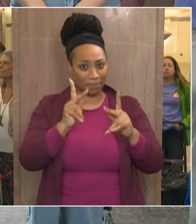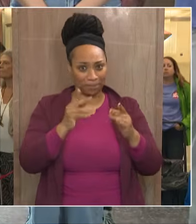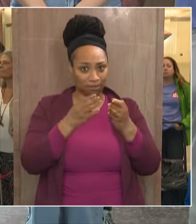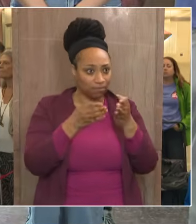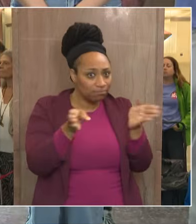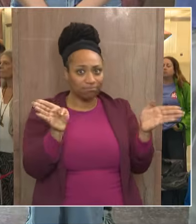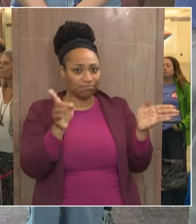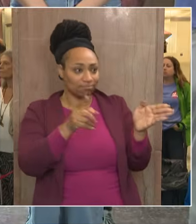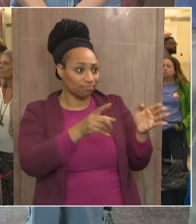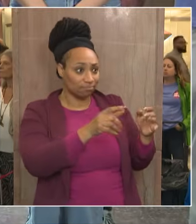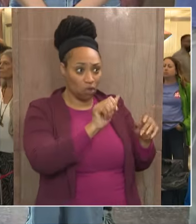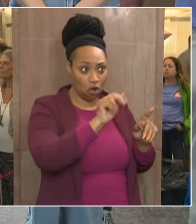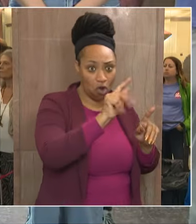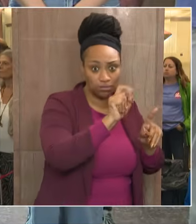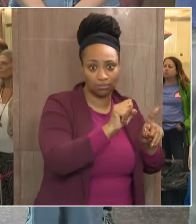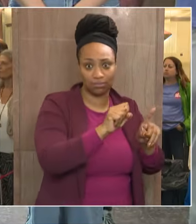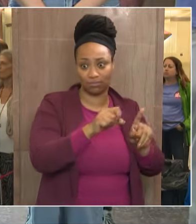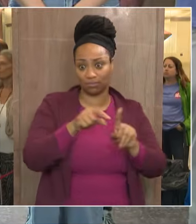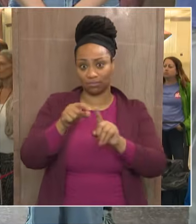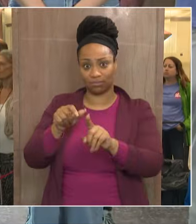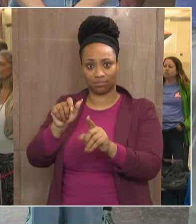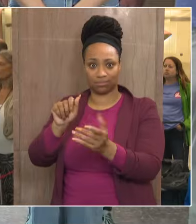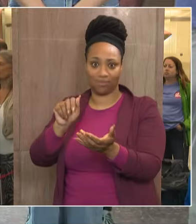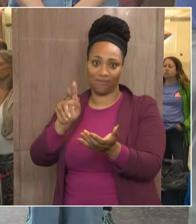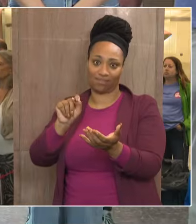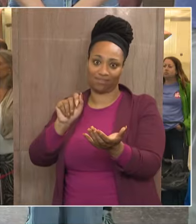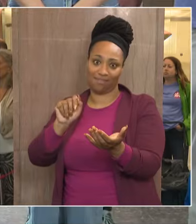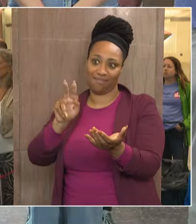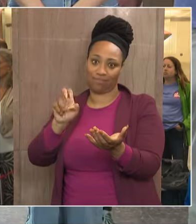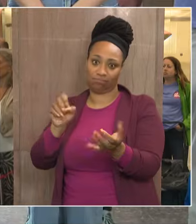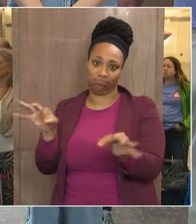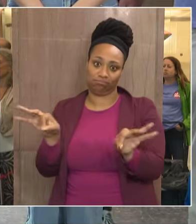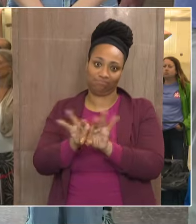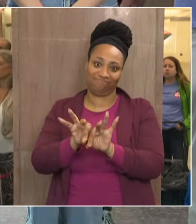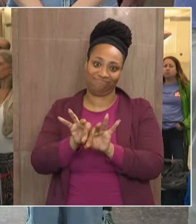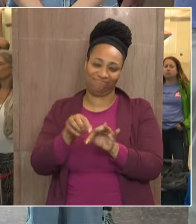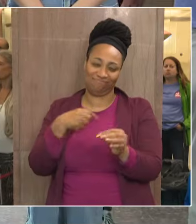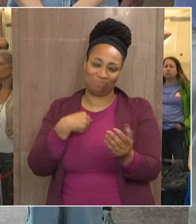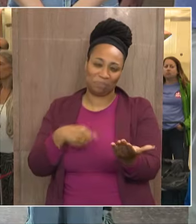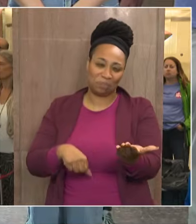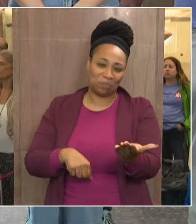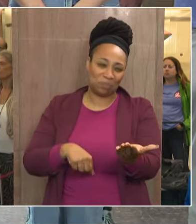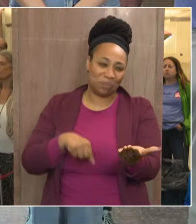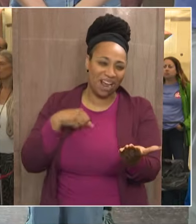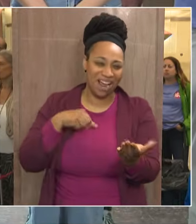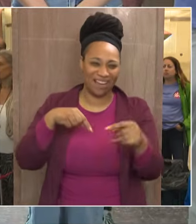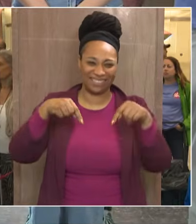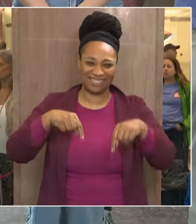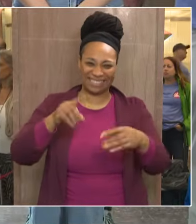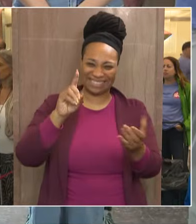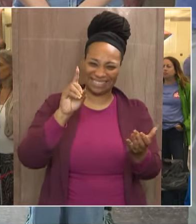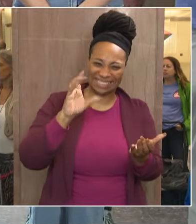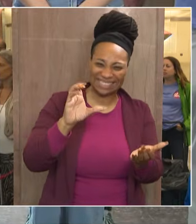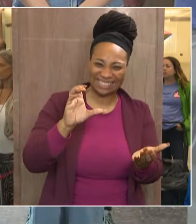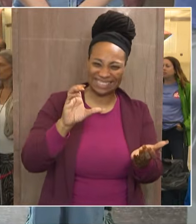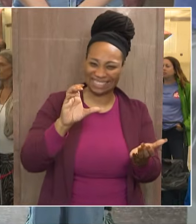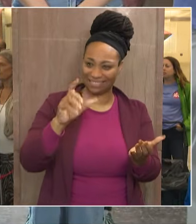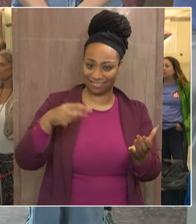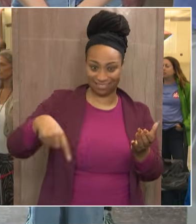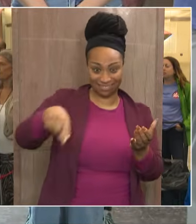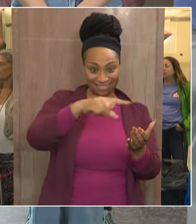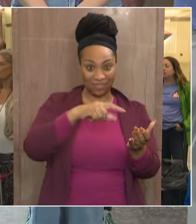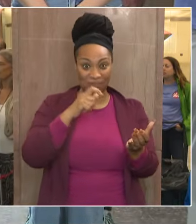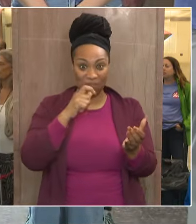I am very proud that many of our authors are DC based, including Hiroshi, who you just heard